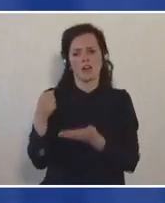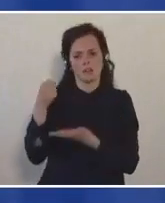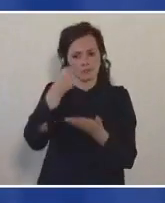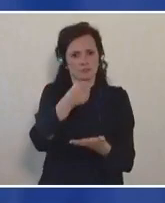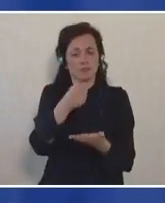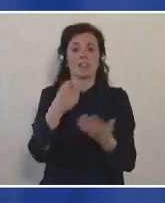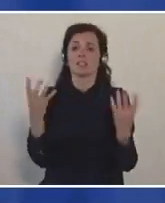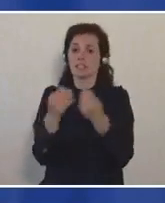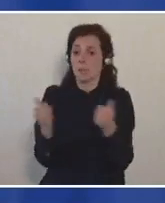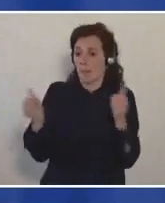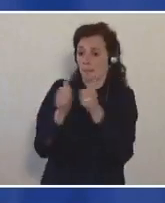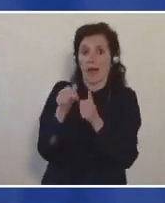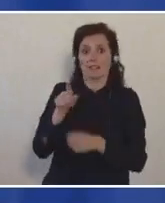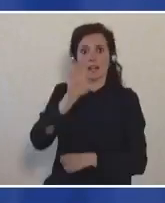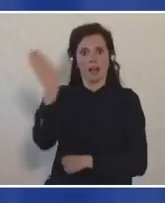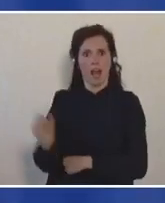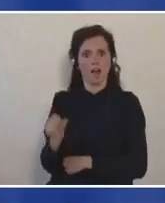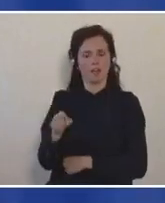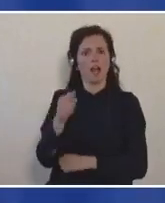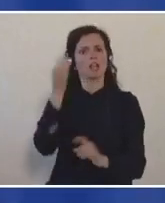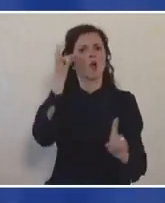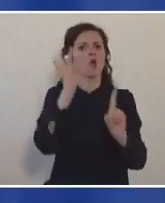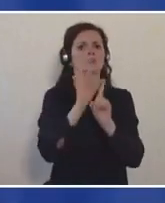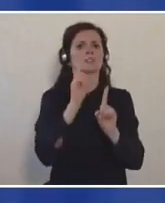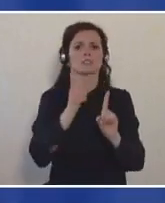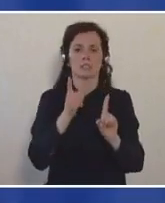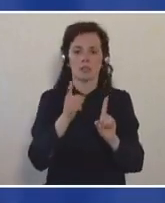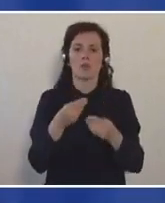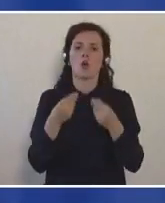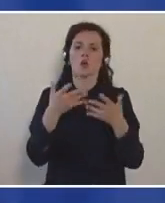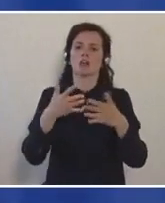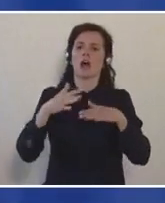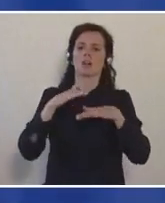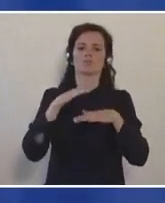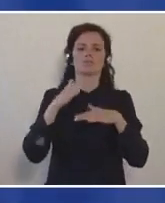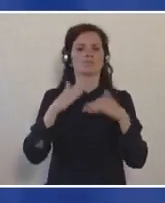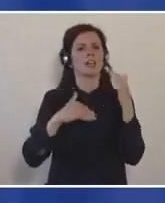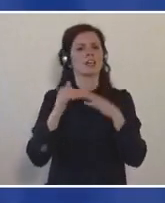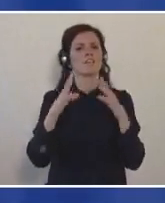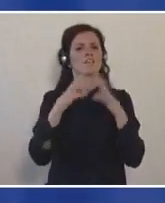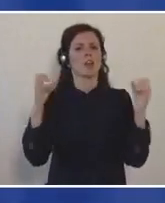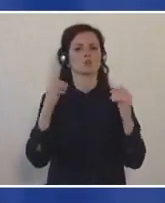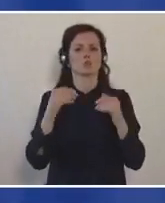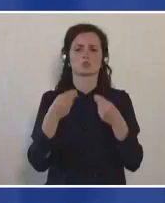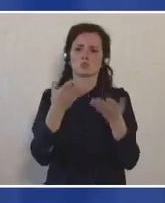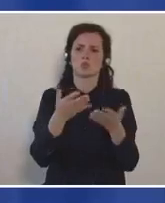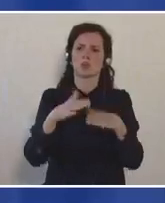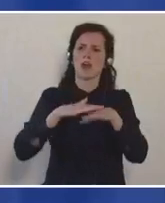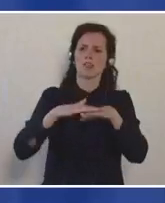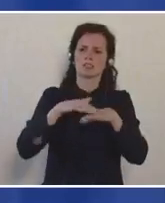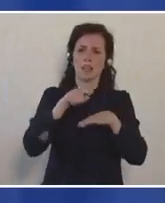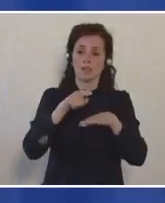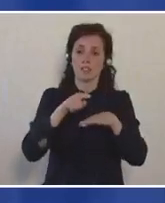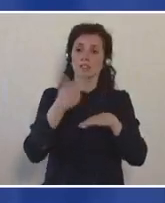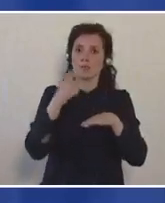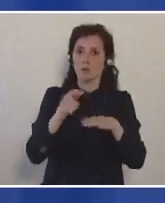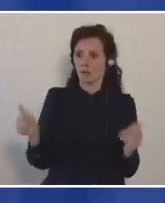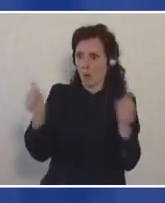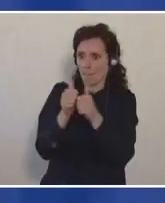building infrastructure. It is making sure that the industrial partners, the pharmaceutical